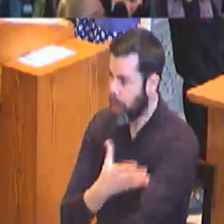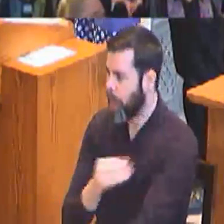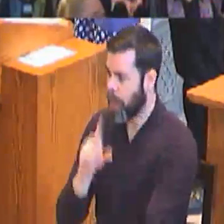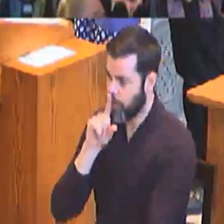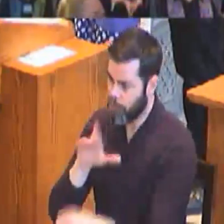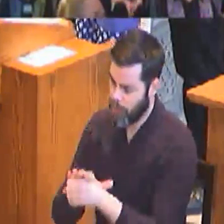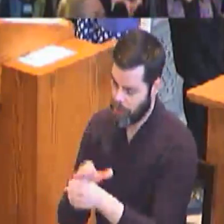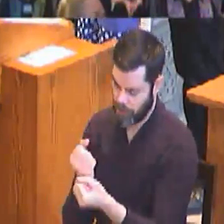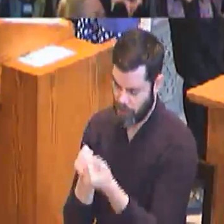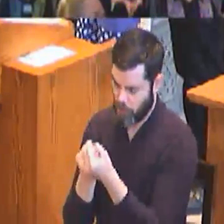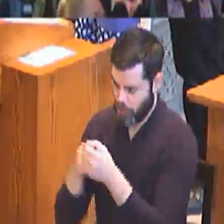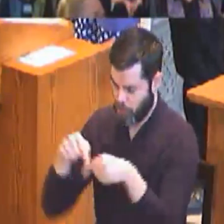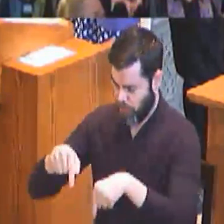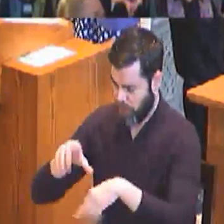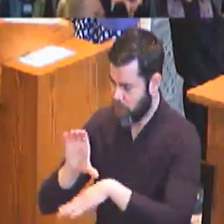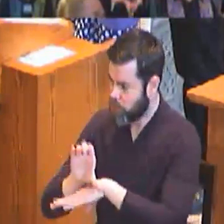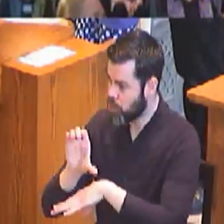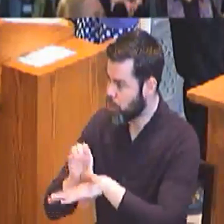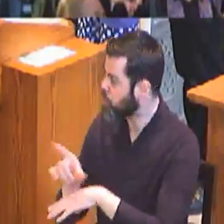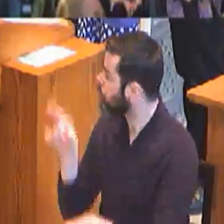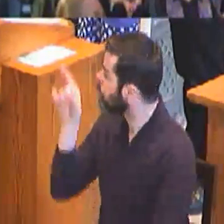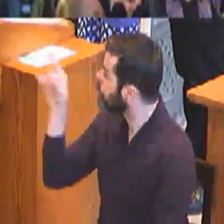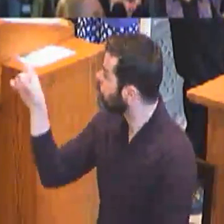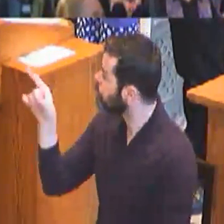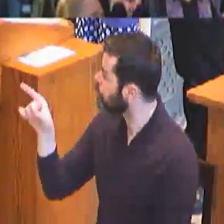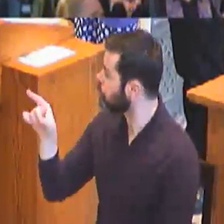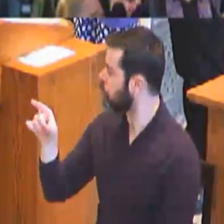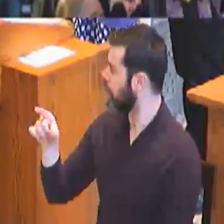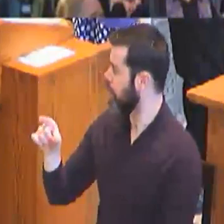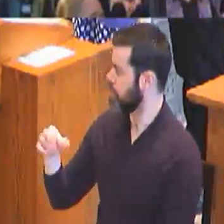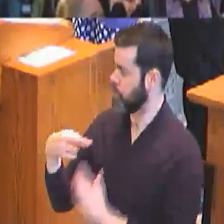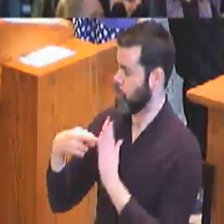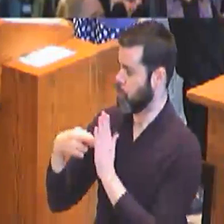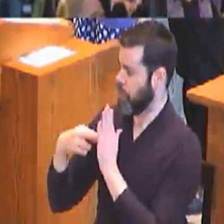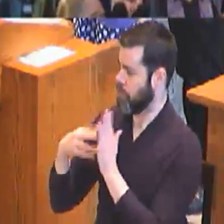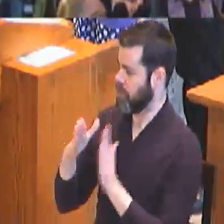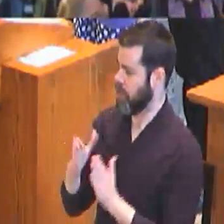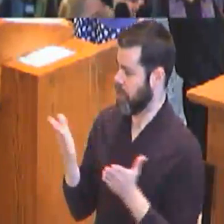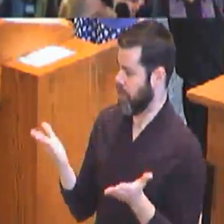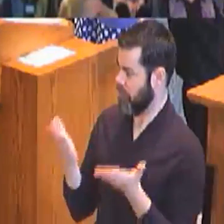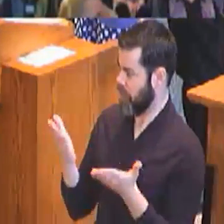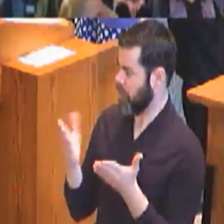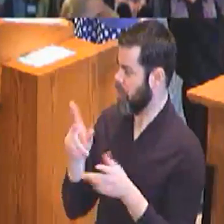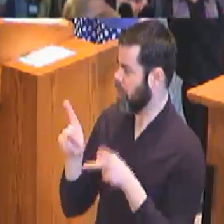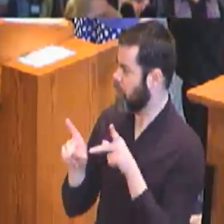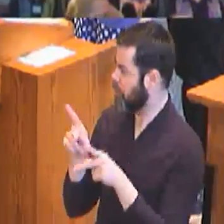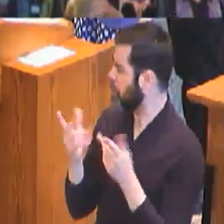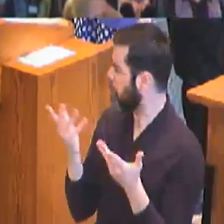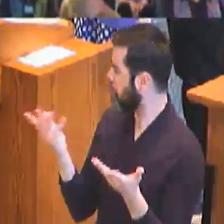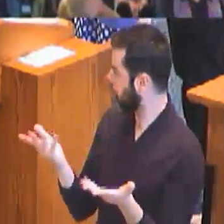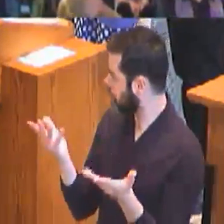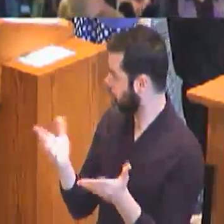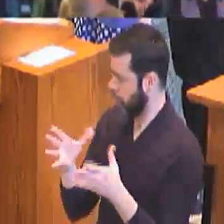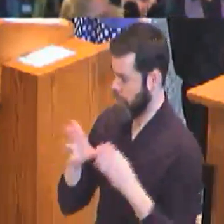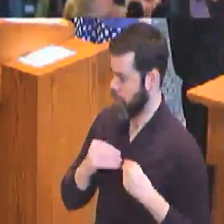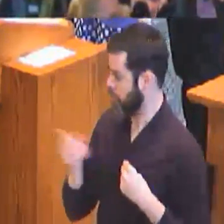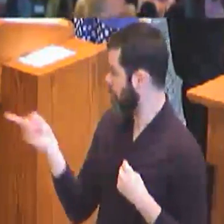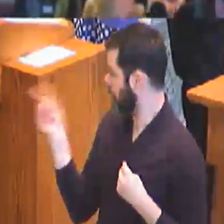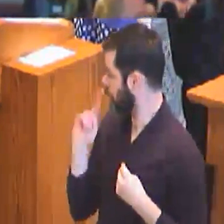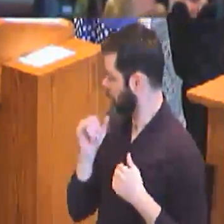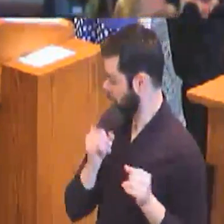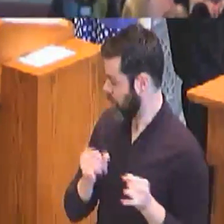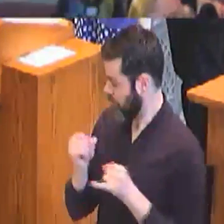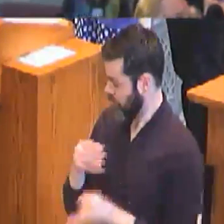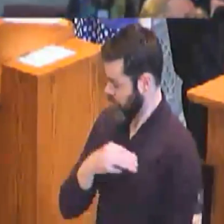this church. Do you, as the elected representative of the congregation, accept these individuals as members